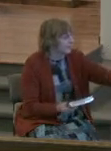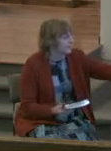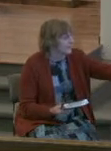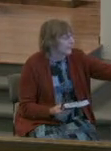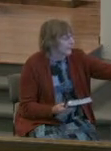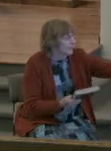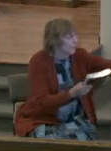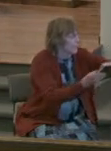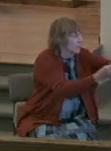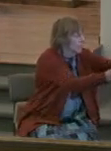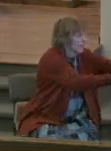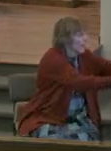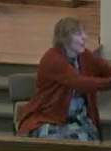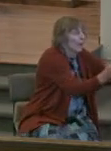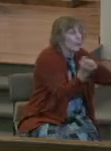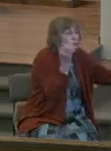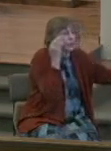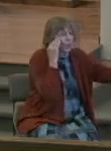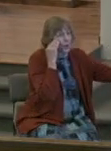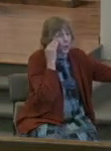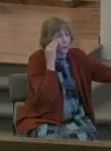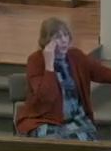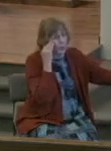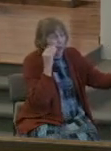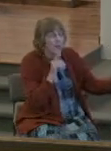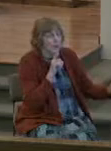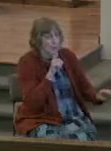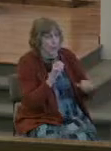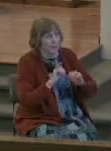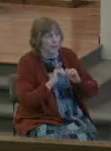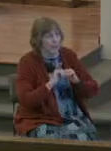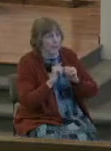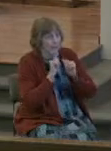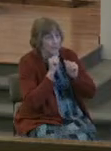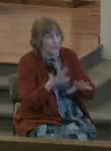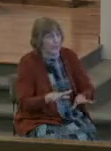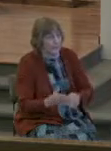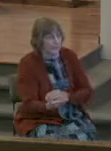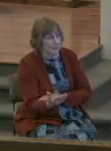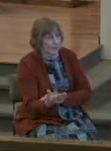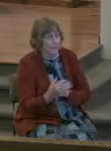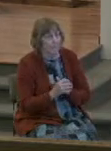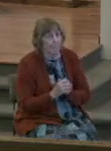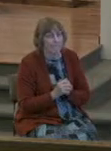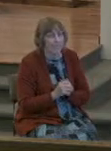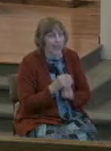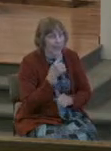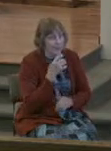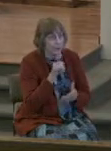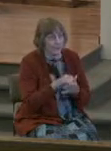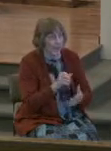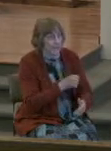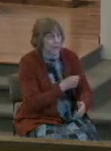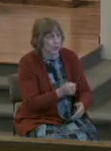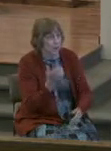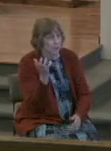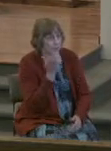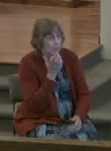I want you to know how I have been blessed this morning with the ministry of music here. I'm telling you, that song right